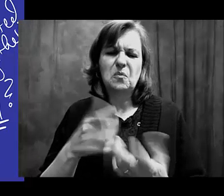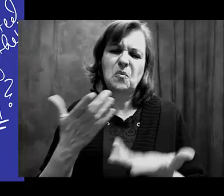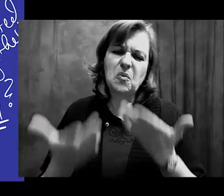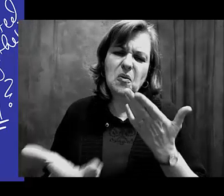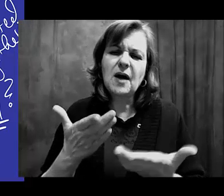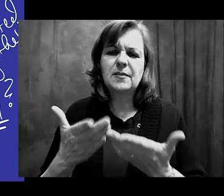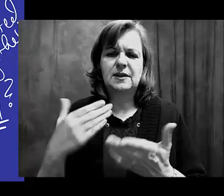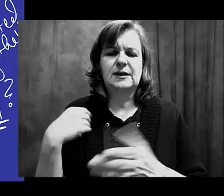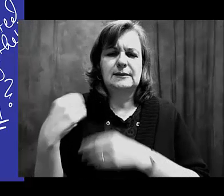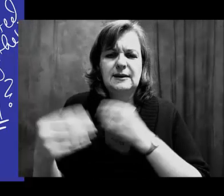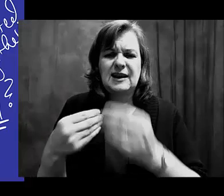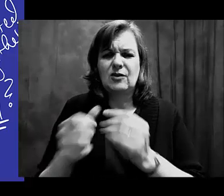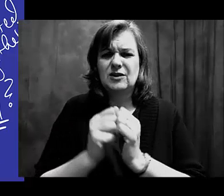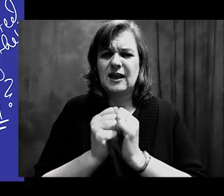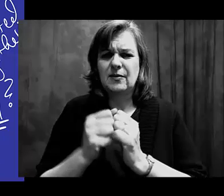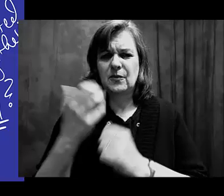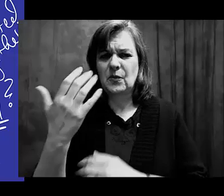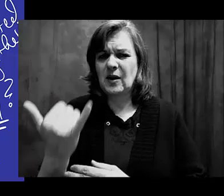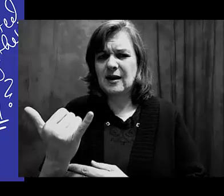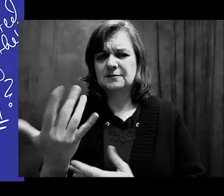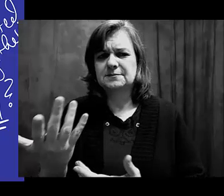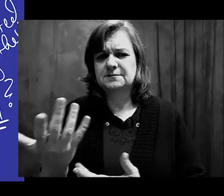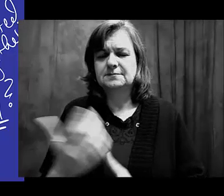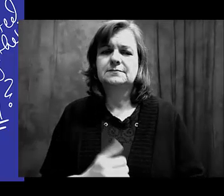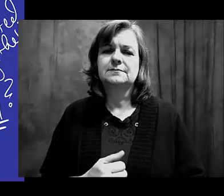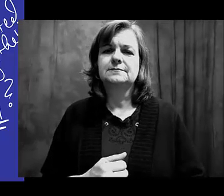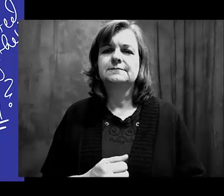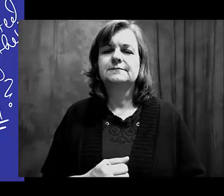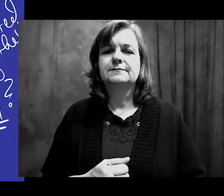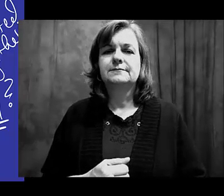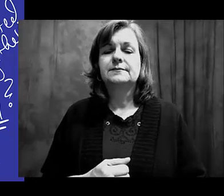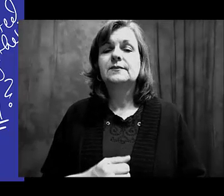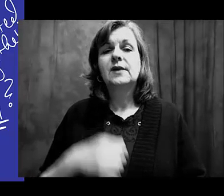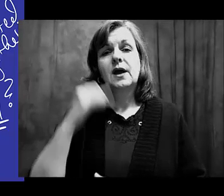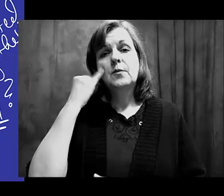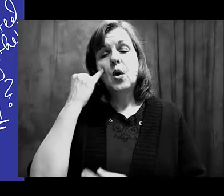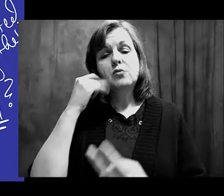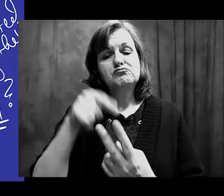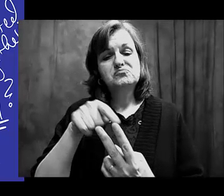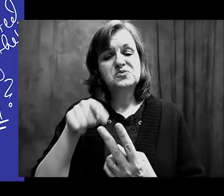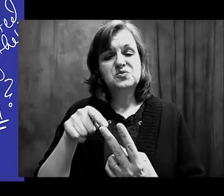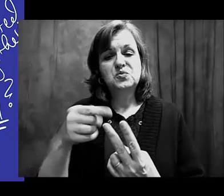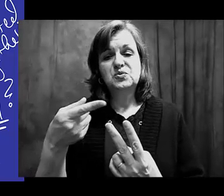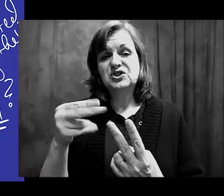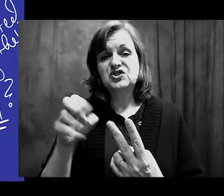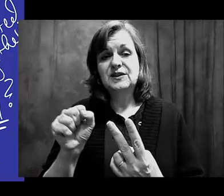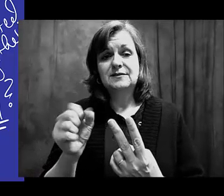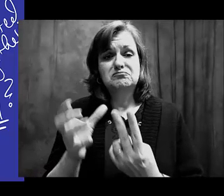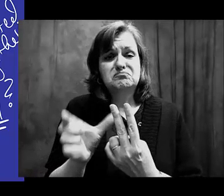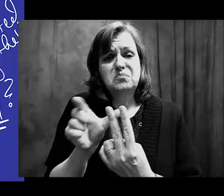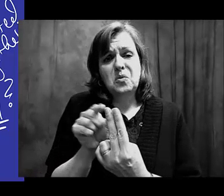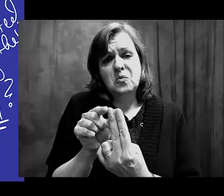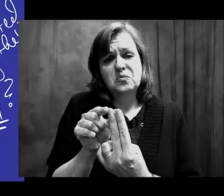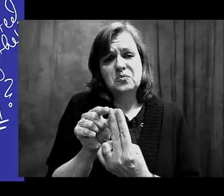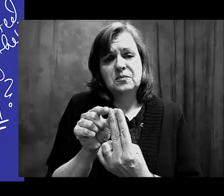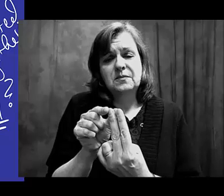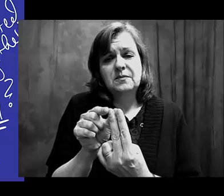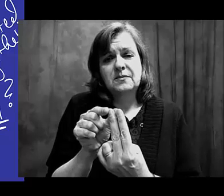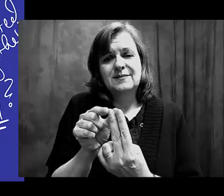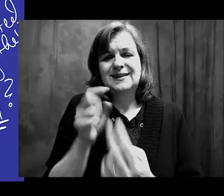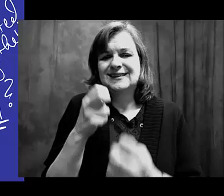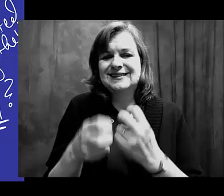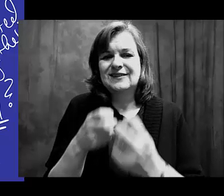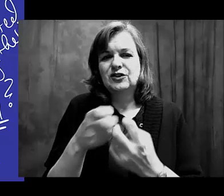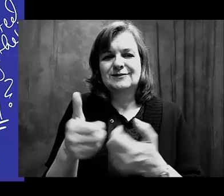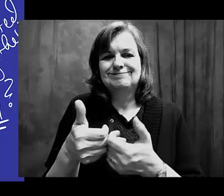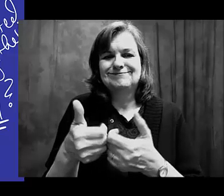Well, what we have to think about is the idea that if you have genes that are close together, it's harder to get crossing